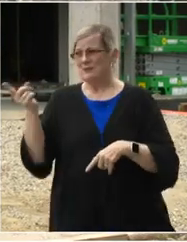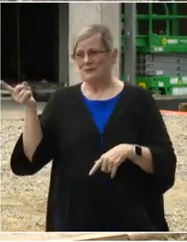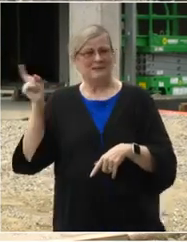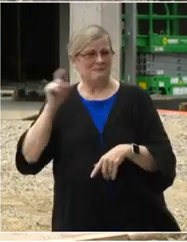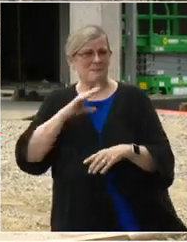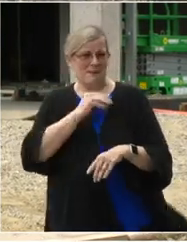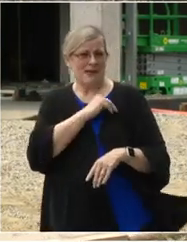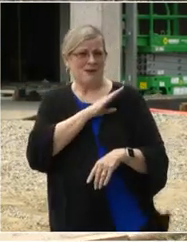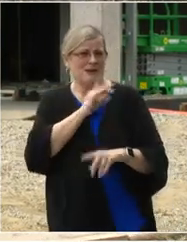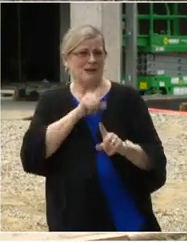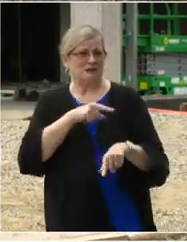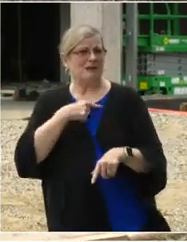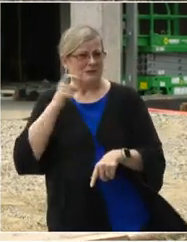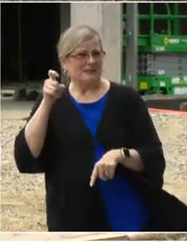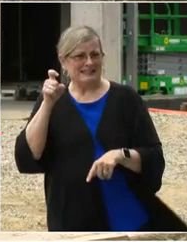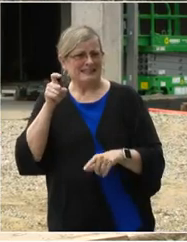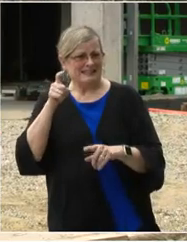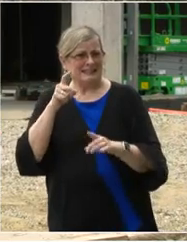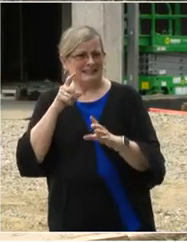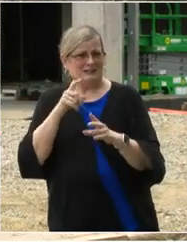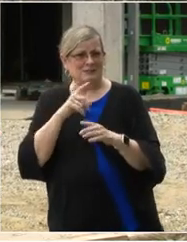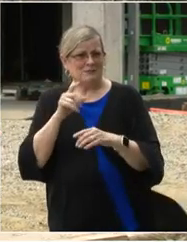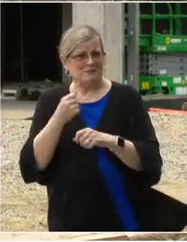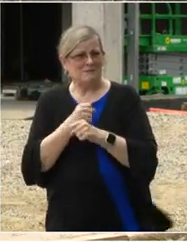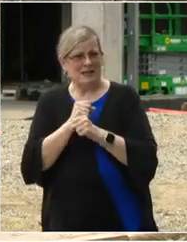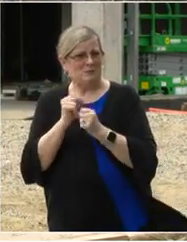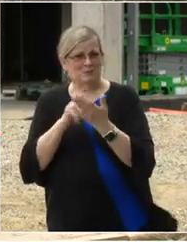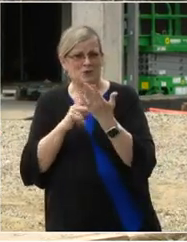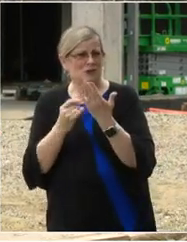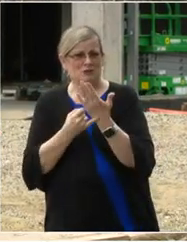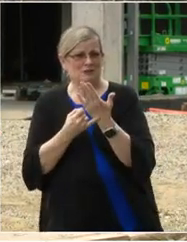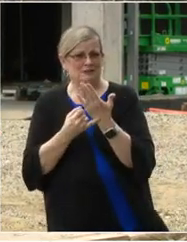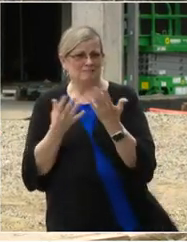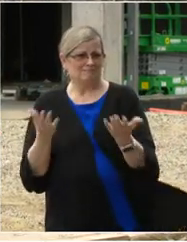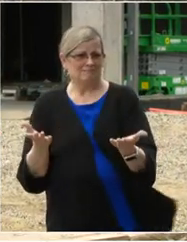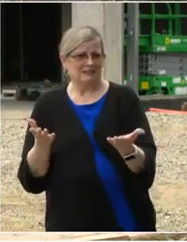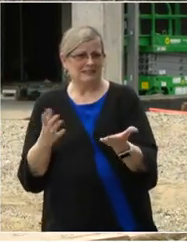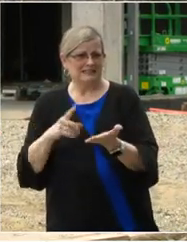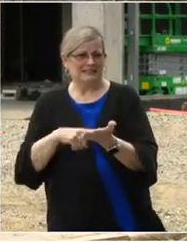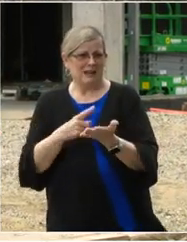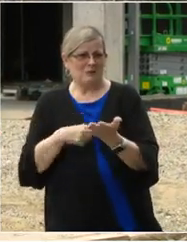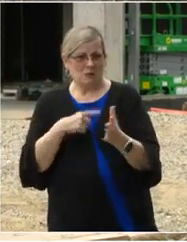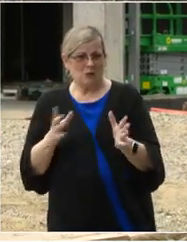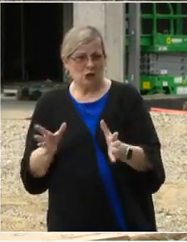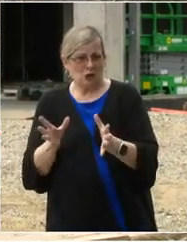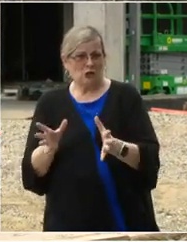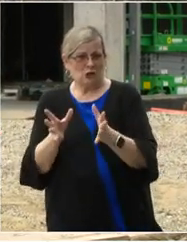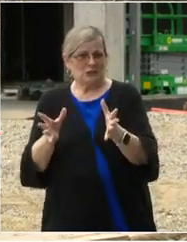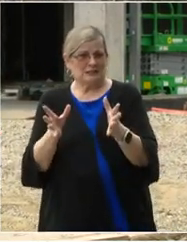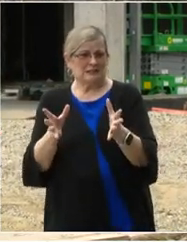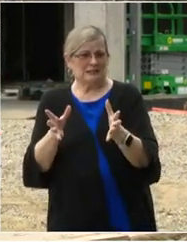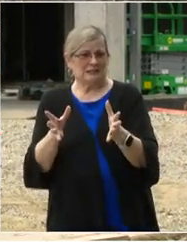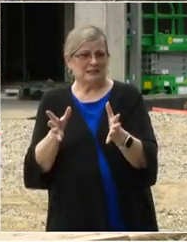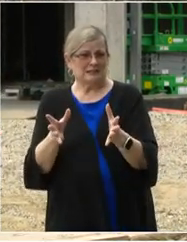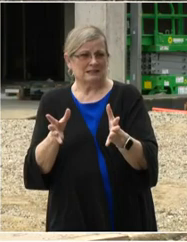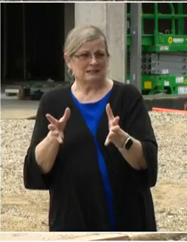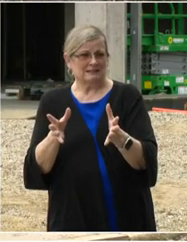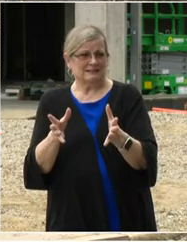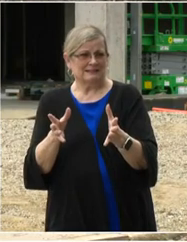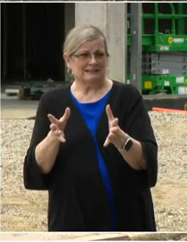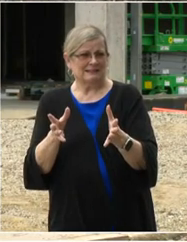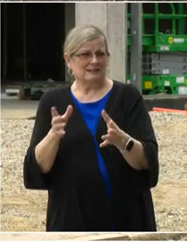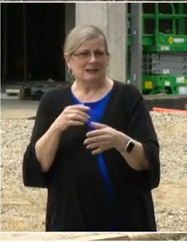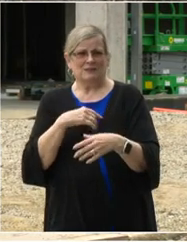And we don't make the projects. Sometimes we give nudges. We spend a lot of time on the